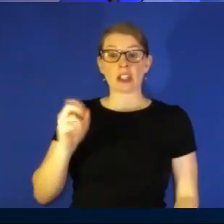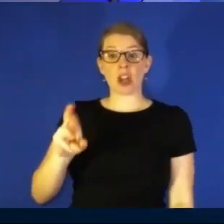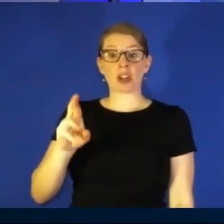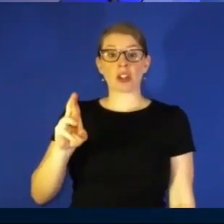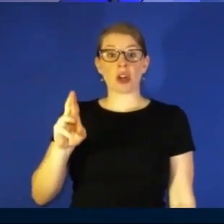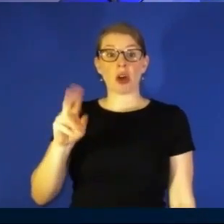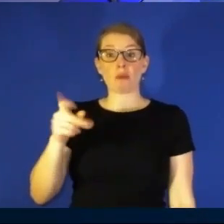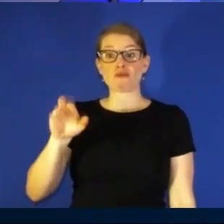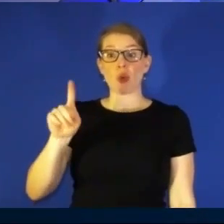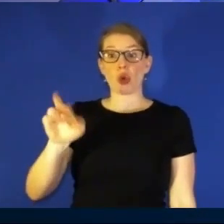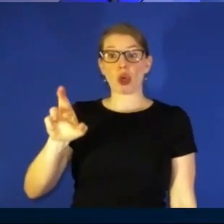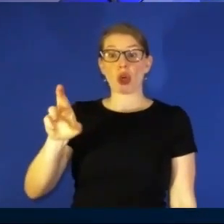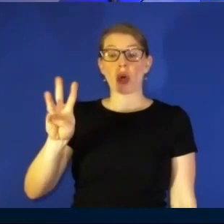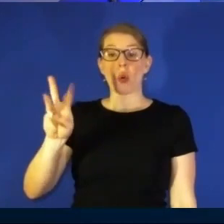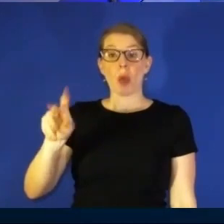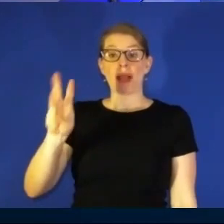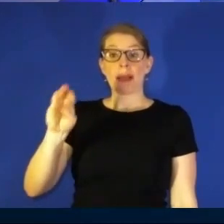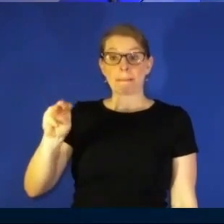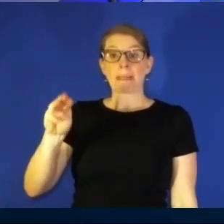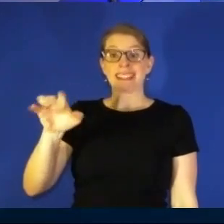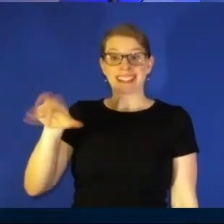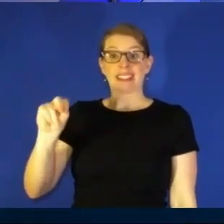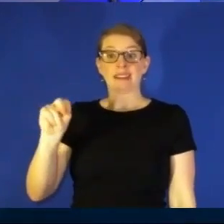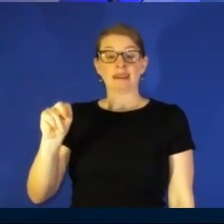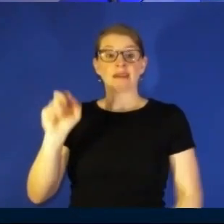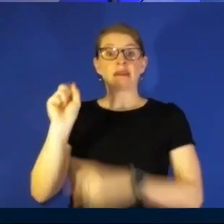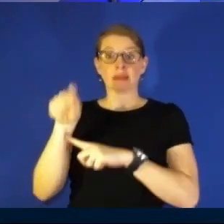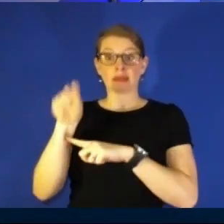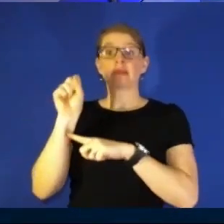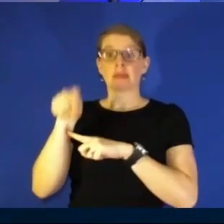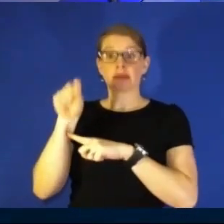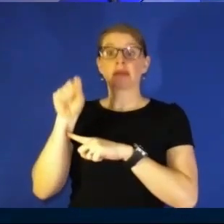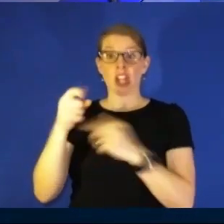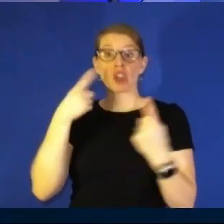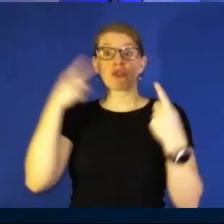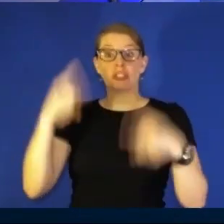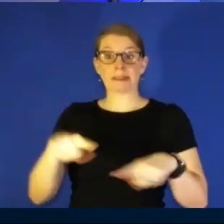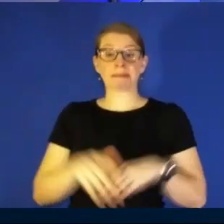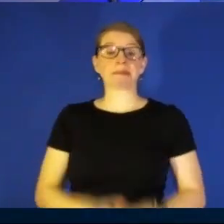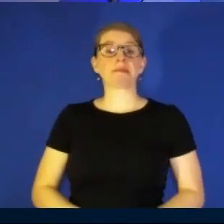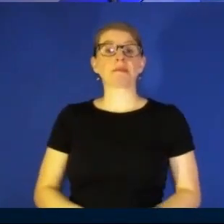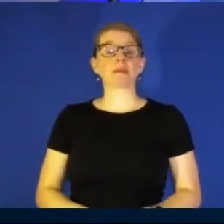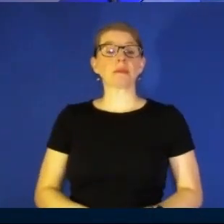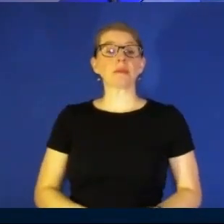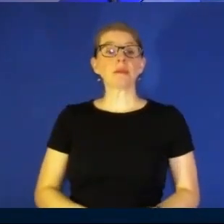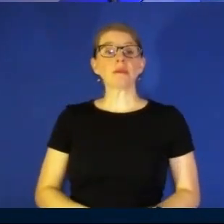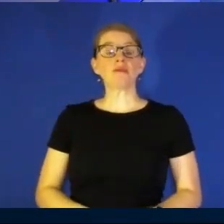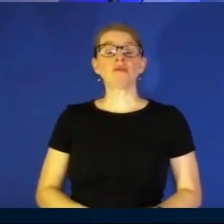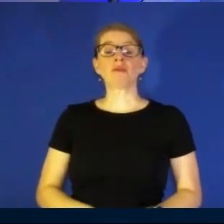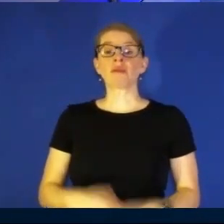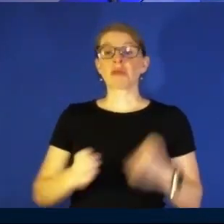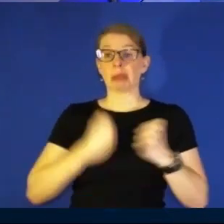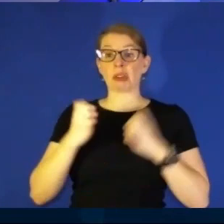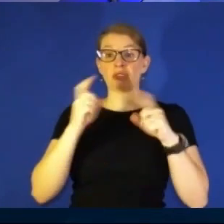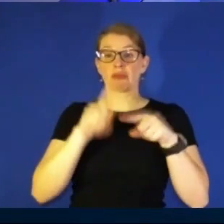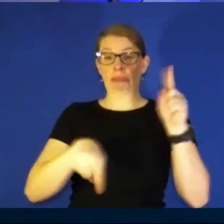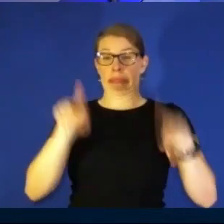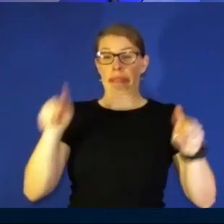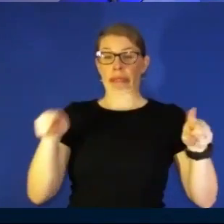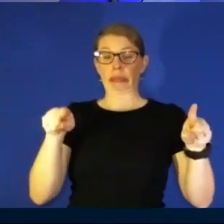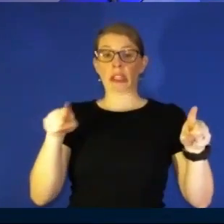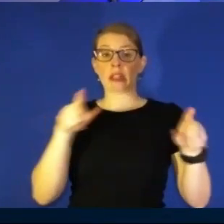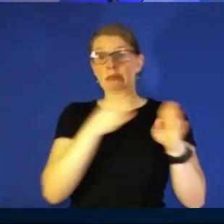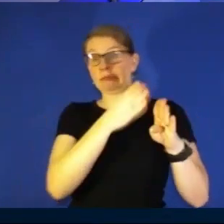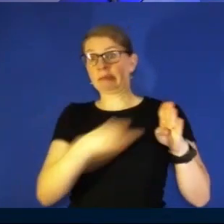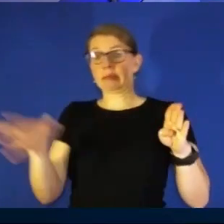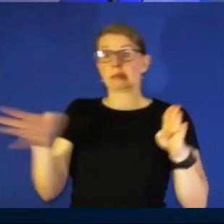head yes, Marilyn, you as well. I would imagine there's a wide range of emotions for obviously the family members, but